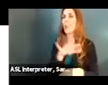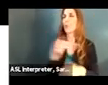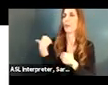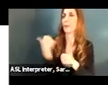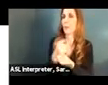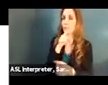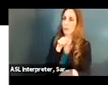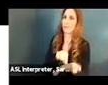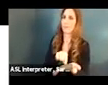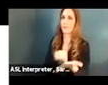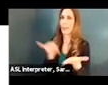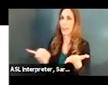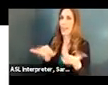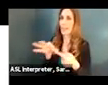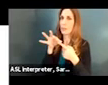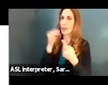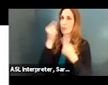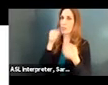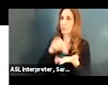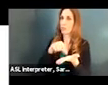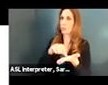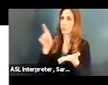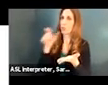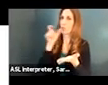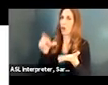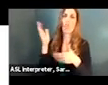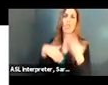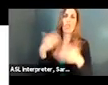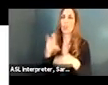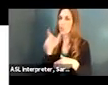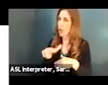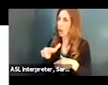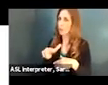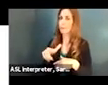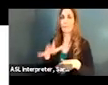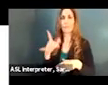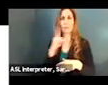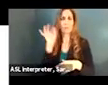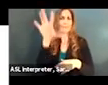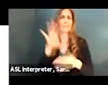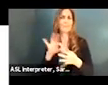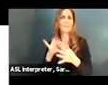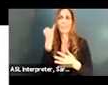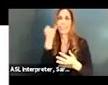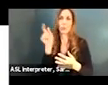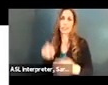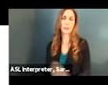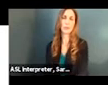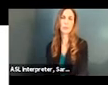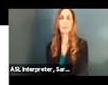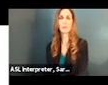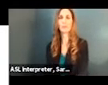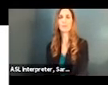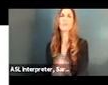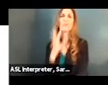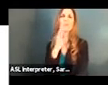section is not just breeze through. So yeah, awesome. Thank you. And feel free to chime in again if you need to. I'll talk